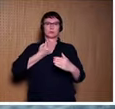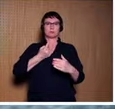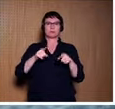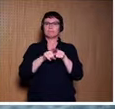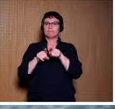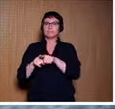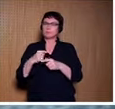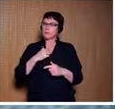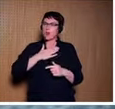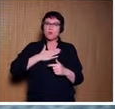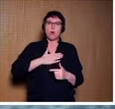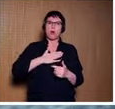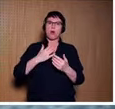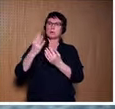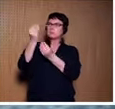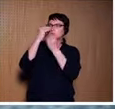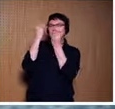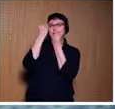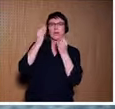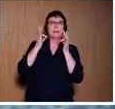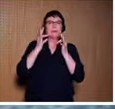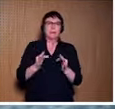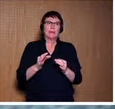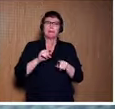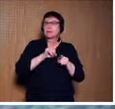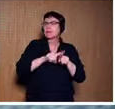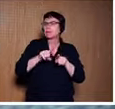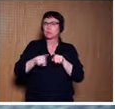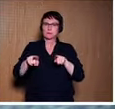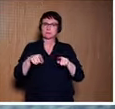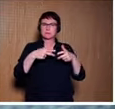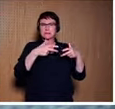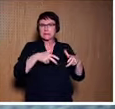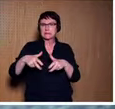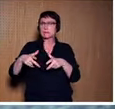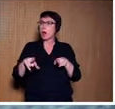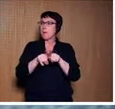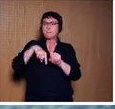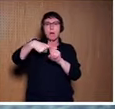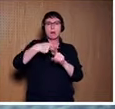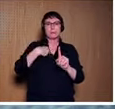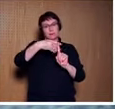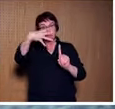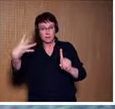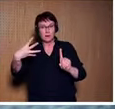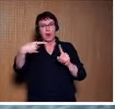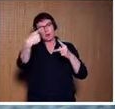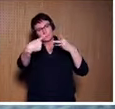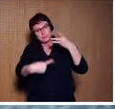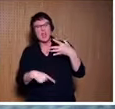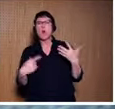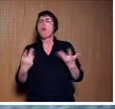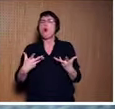comprehensive sexuality education. And the second red line is about the right to bodily